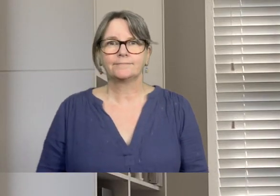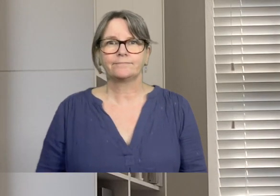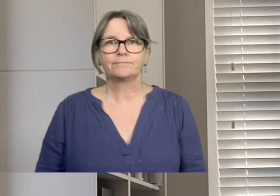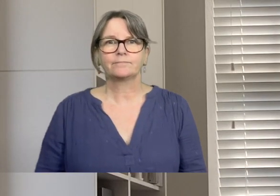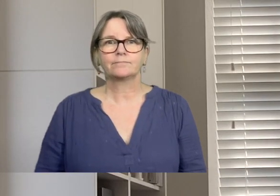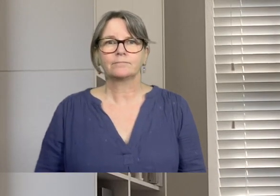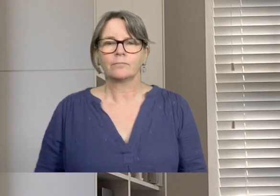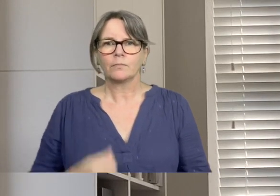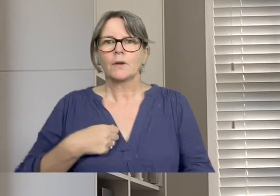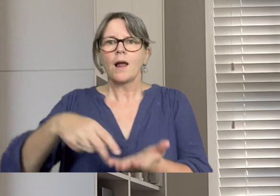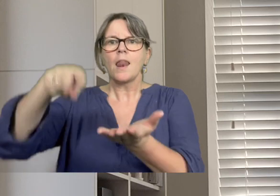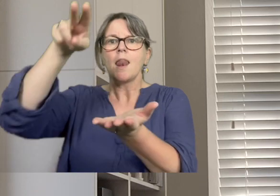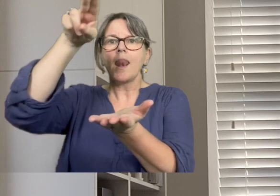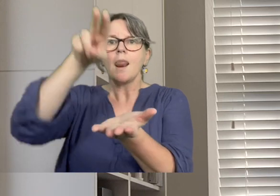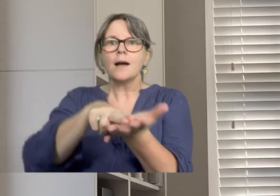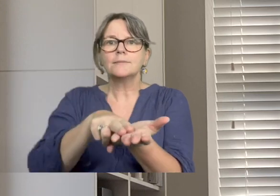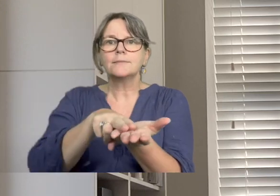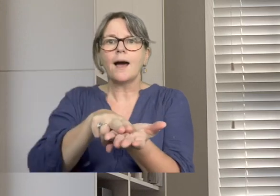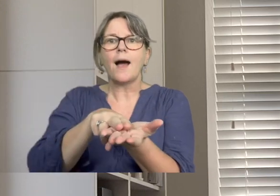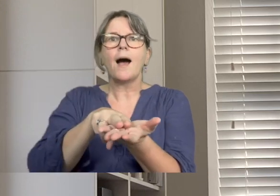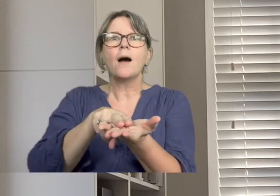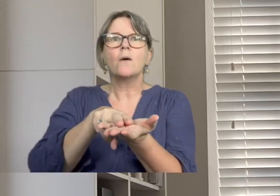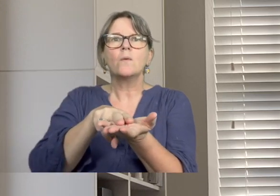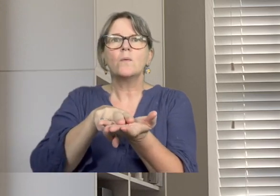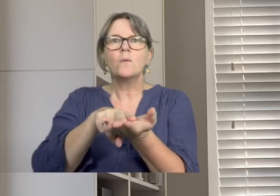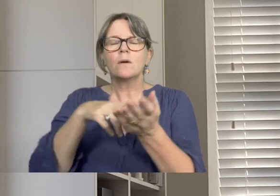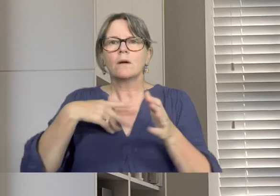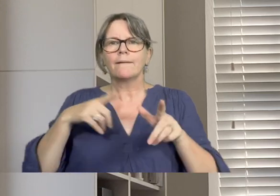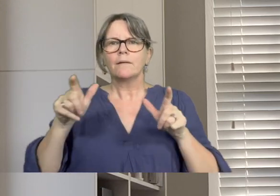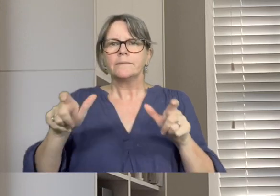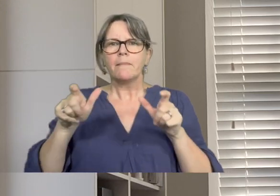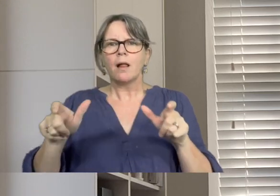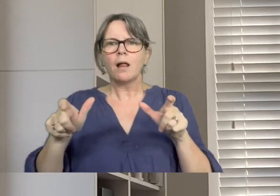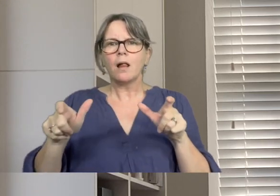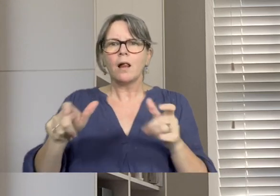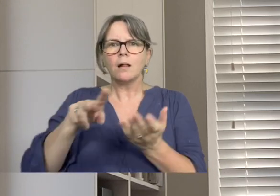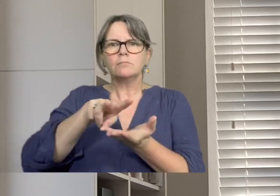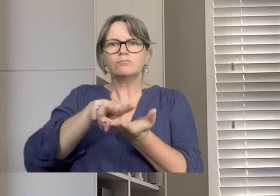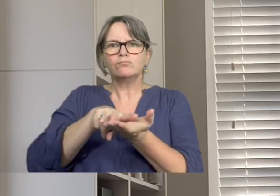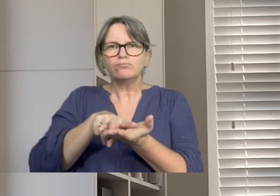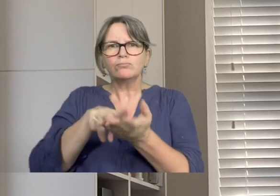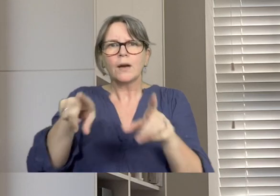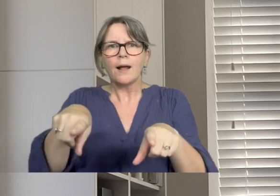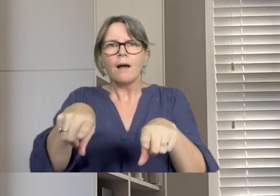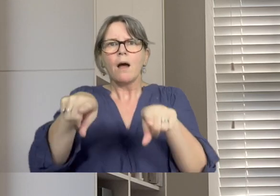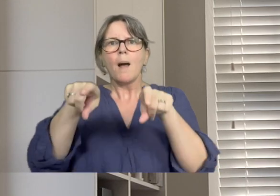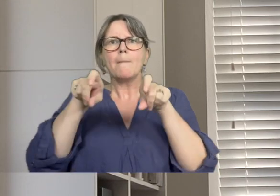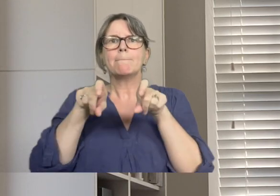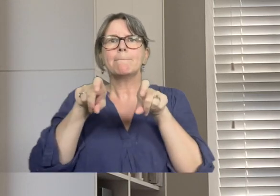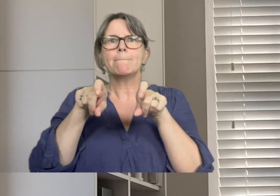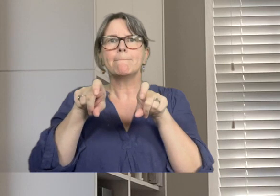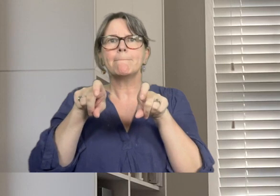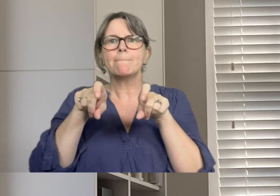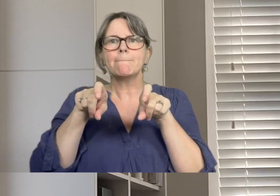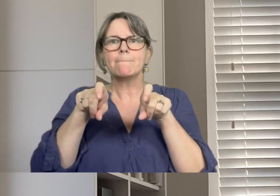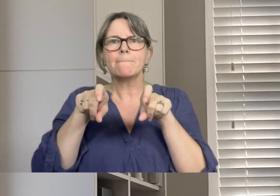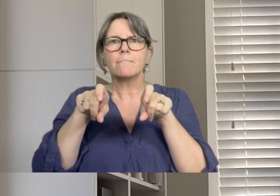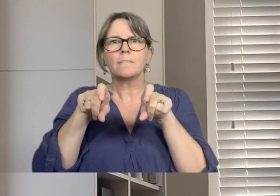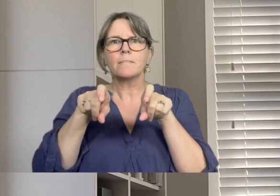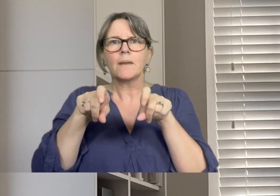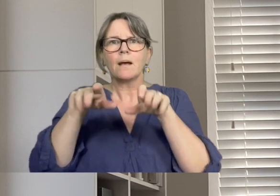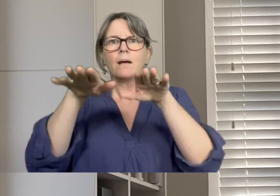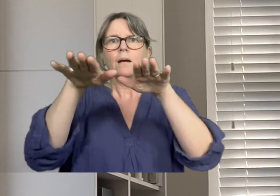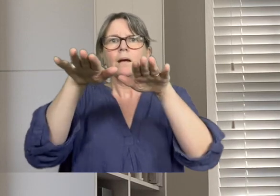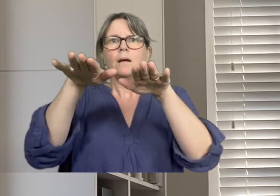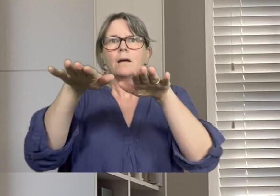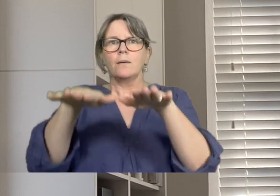going to lie, we're going to find a comfortable position, finding those feet in parallel and those knees pointing up